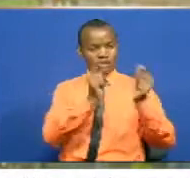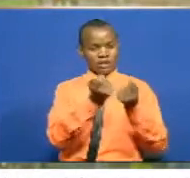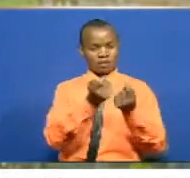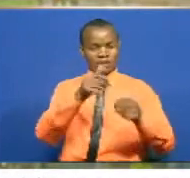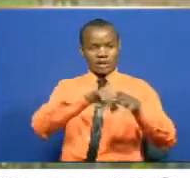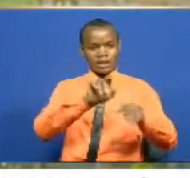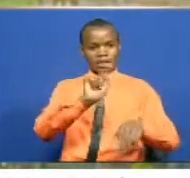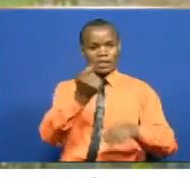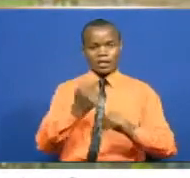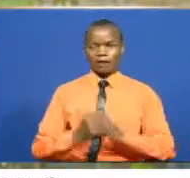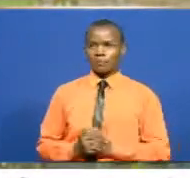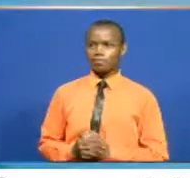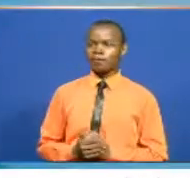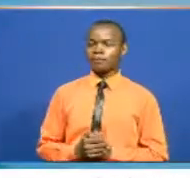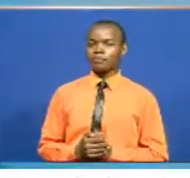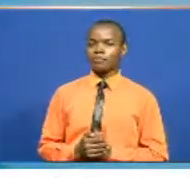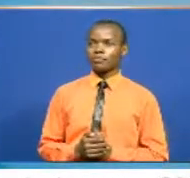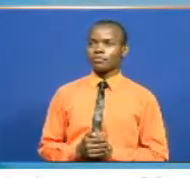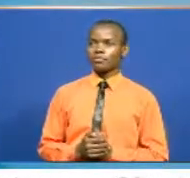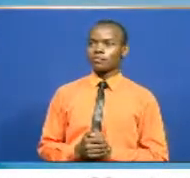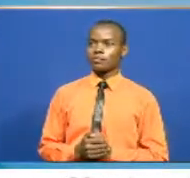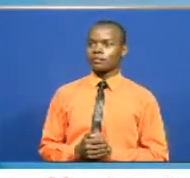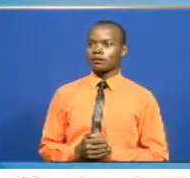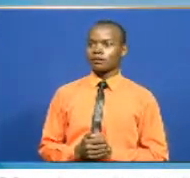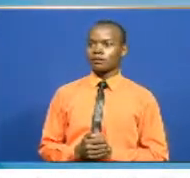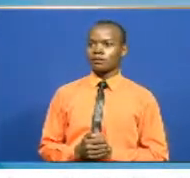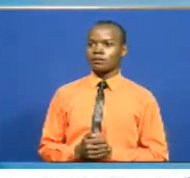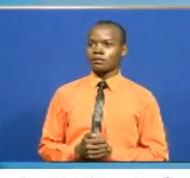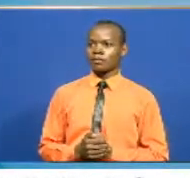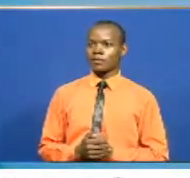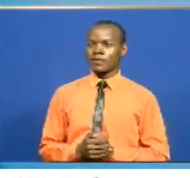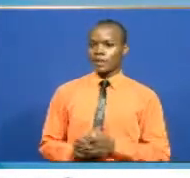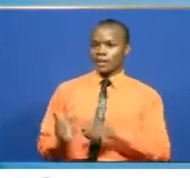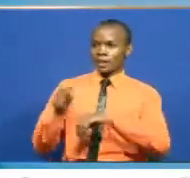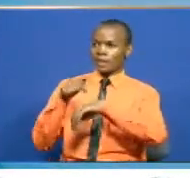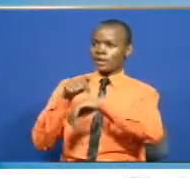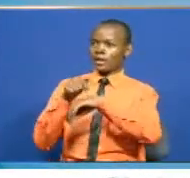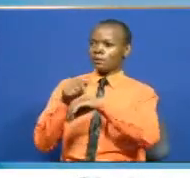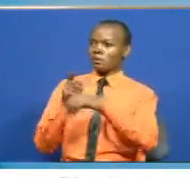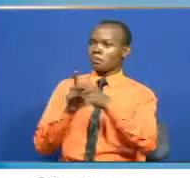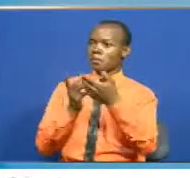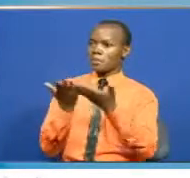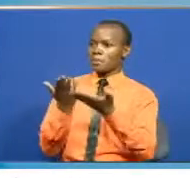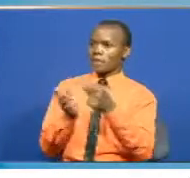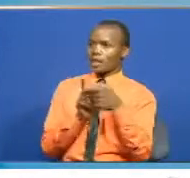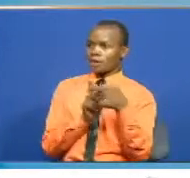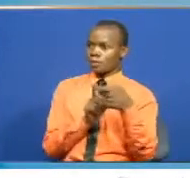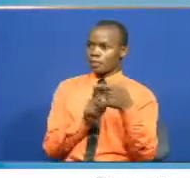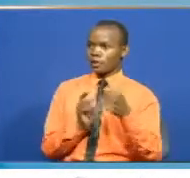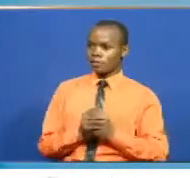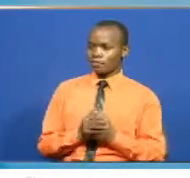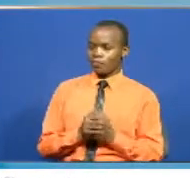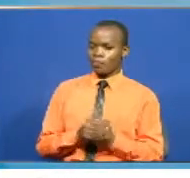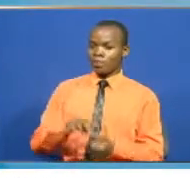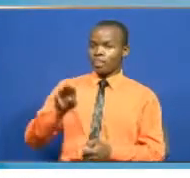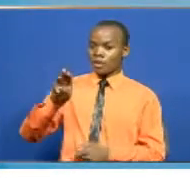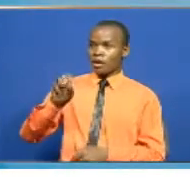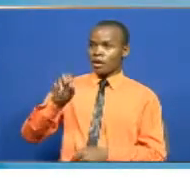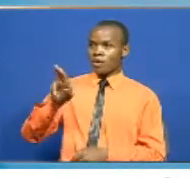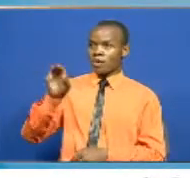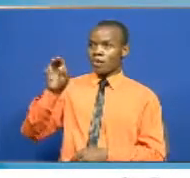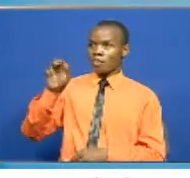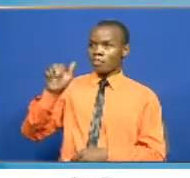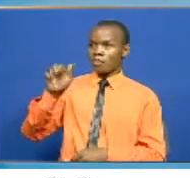See, like when it comes to execution, you're right. We, as Kenyan Morans,